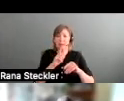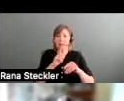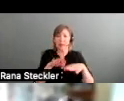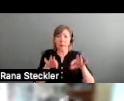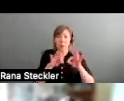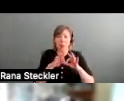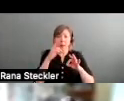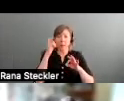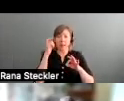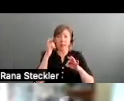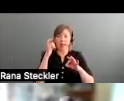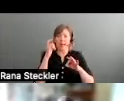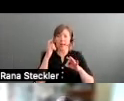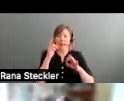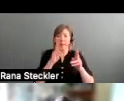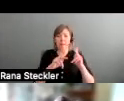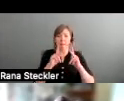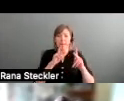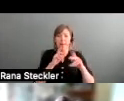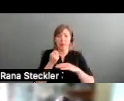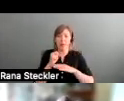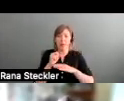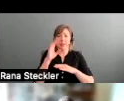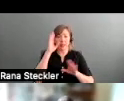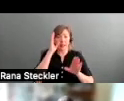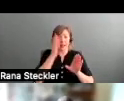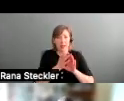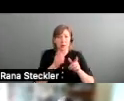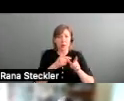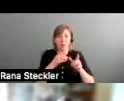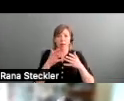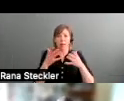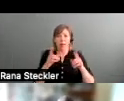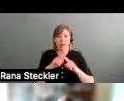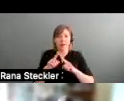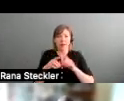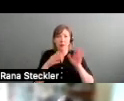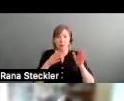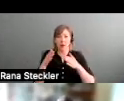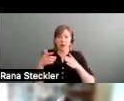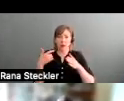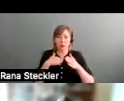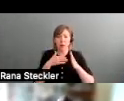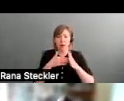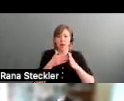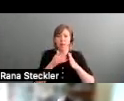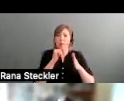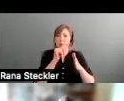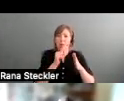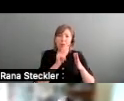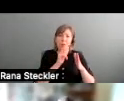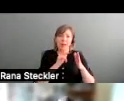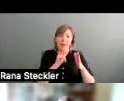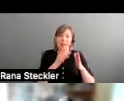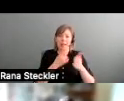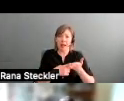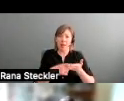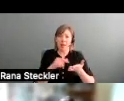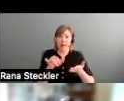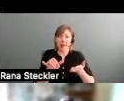is because people resisted psychiatry from a lot of different directions, and we often don't really talk about